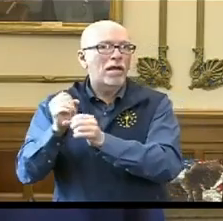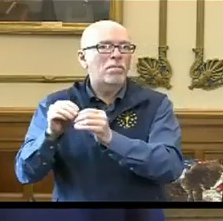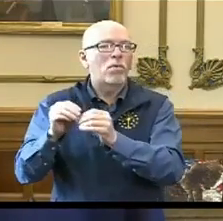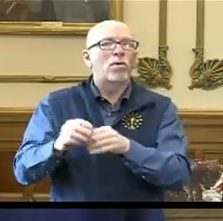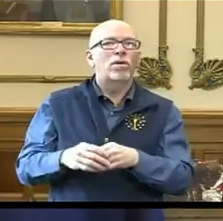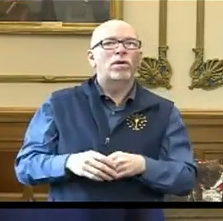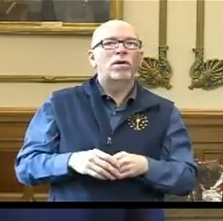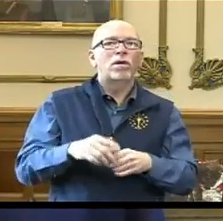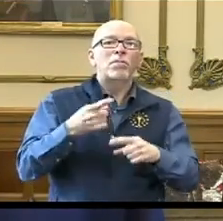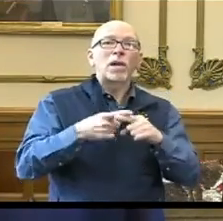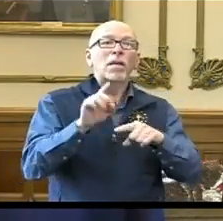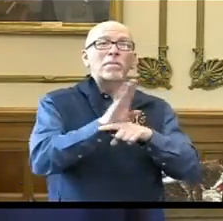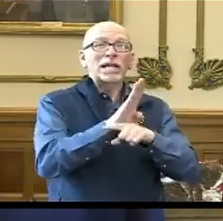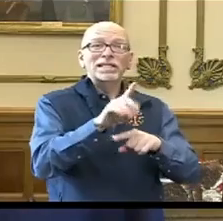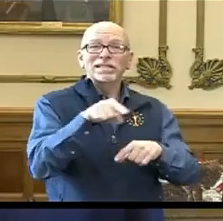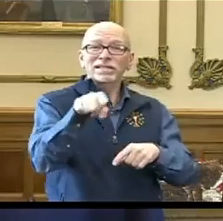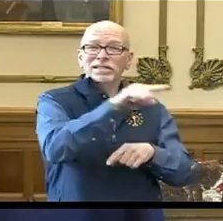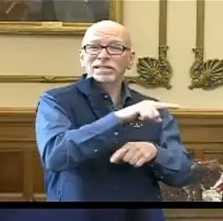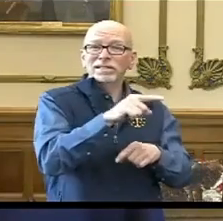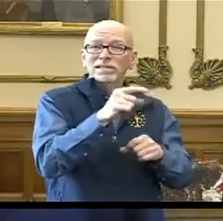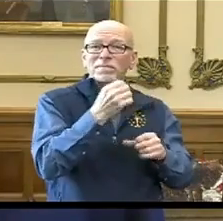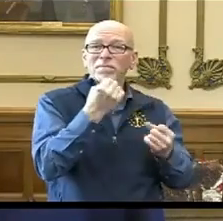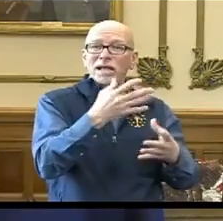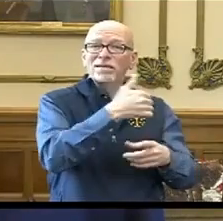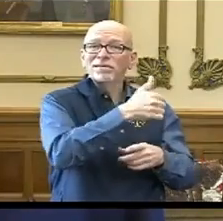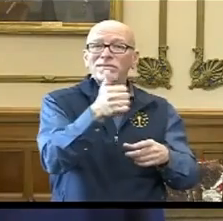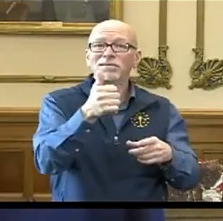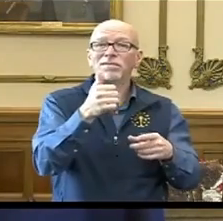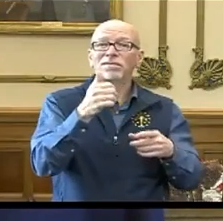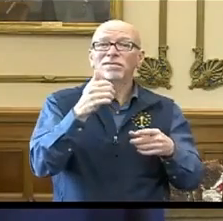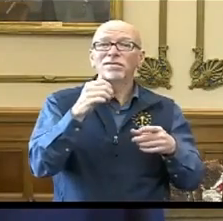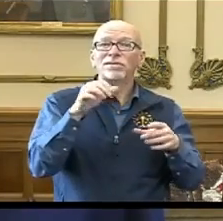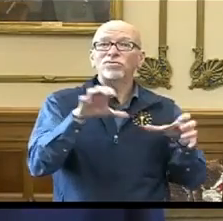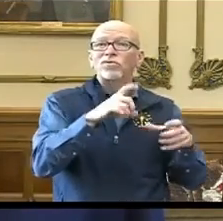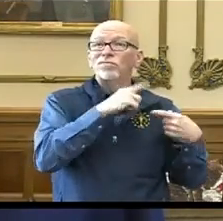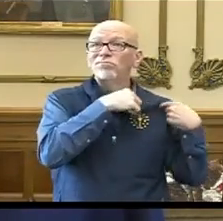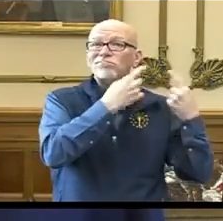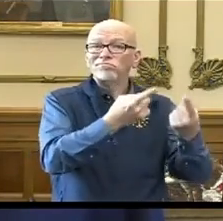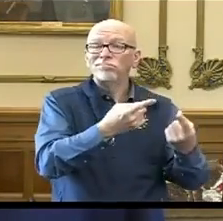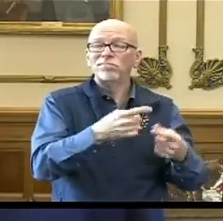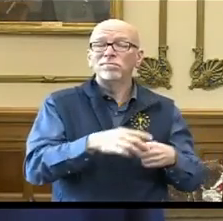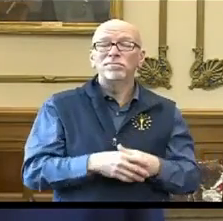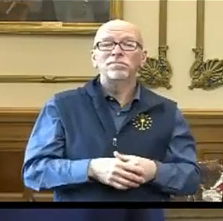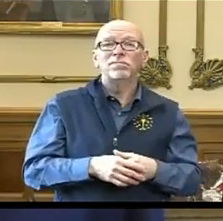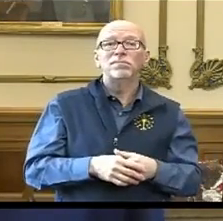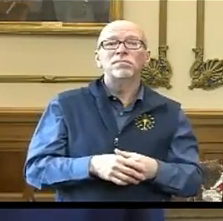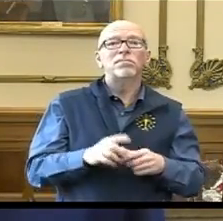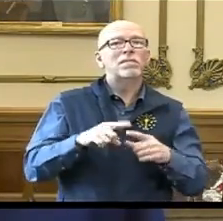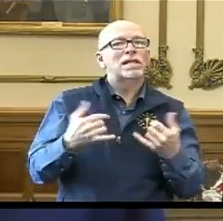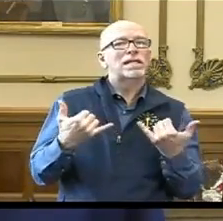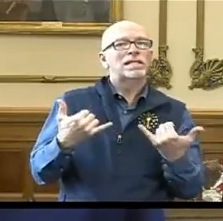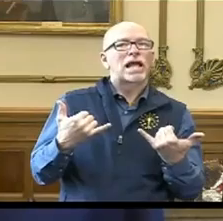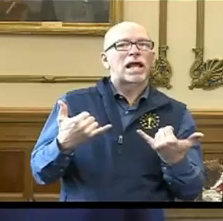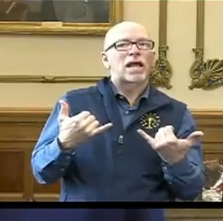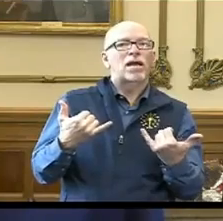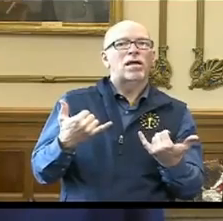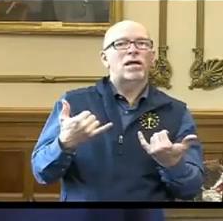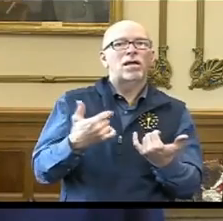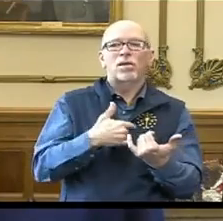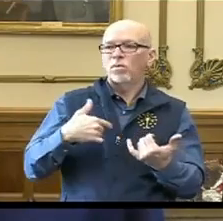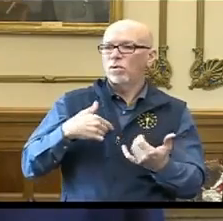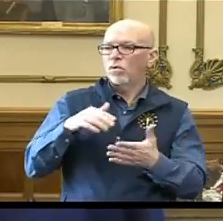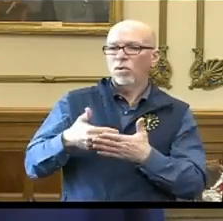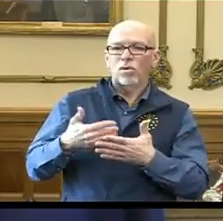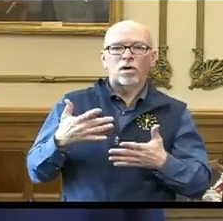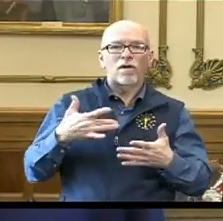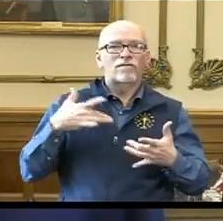what the businesses they themselves have been ordering for years in the past. But now we're all rushing